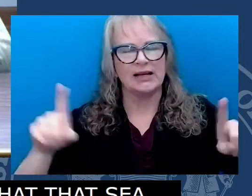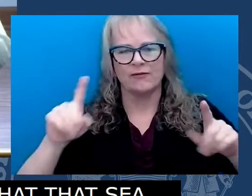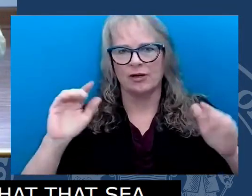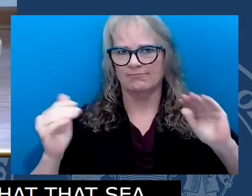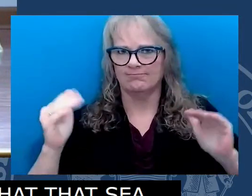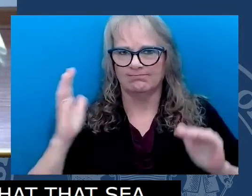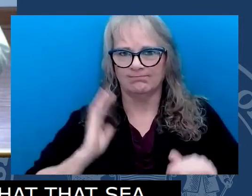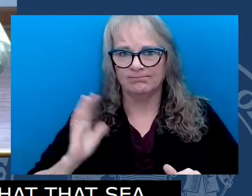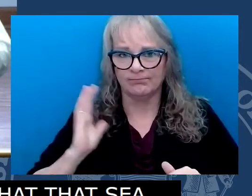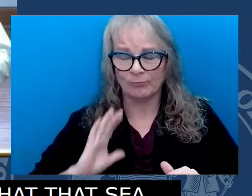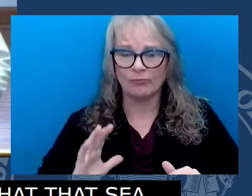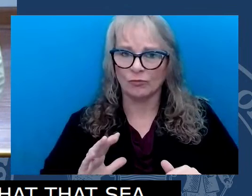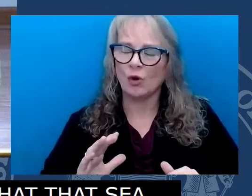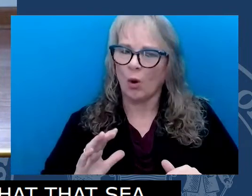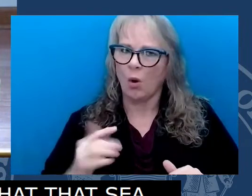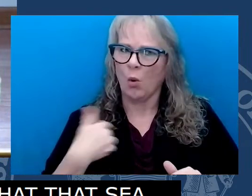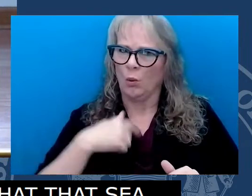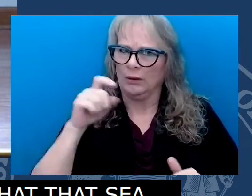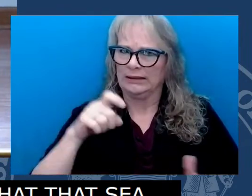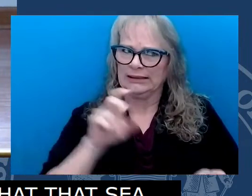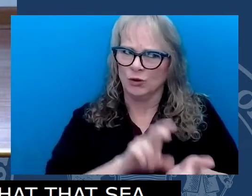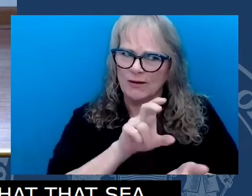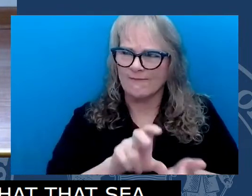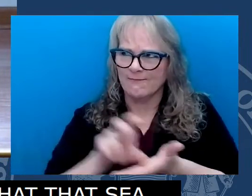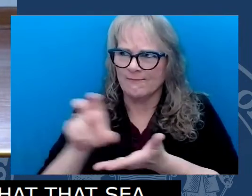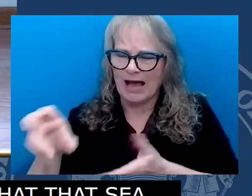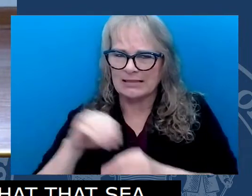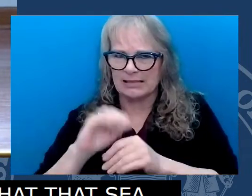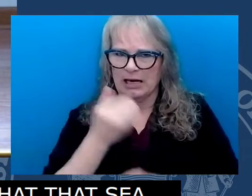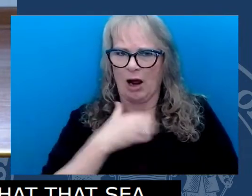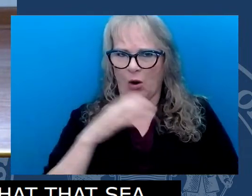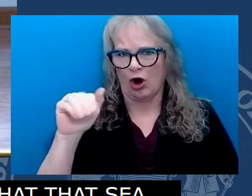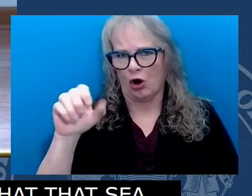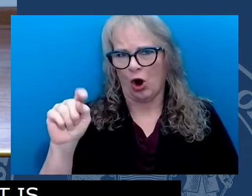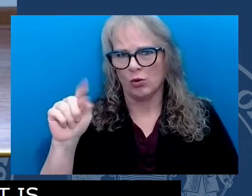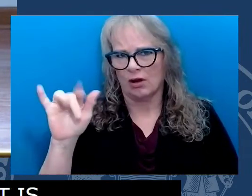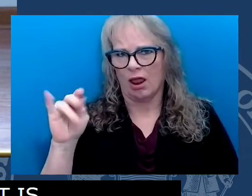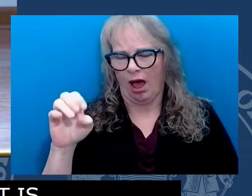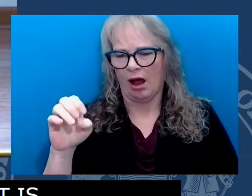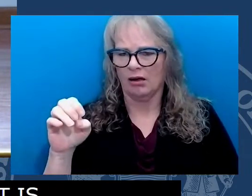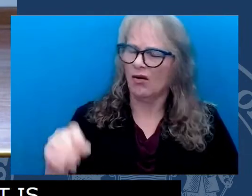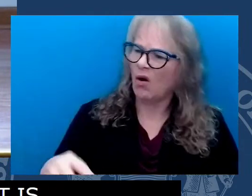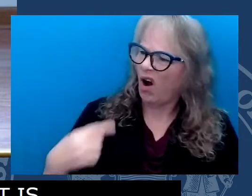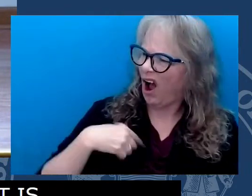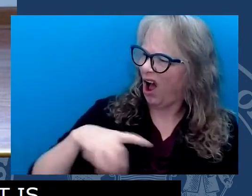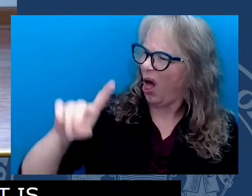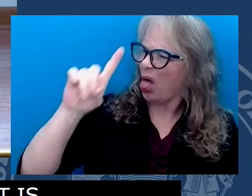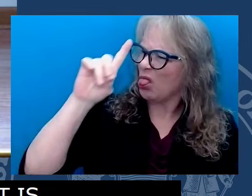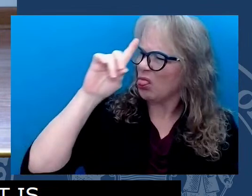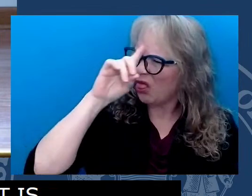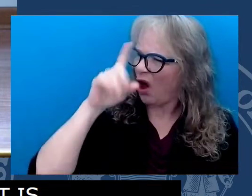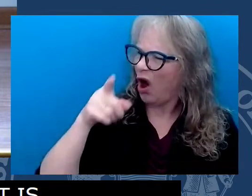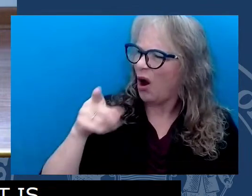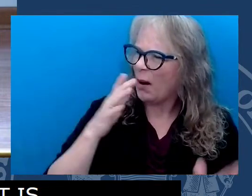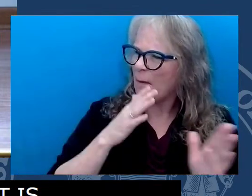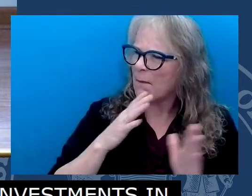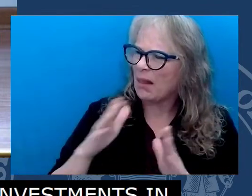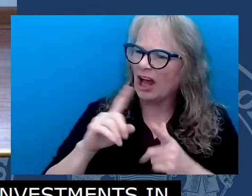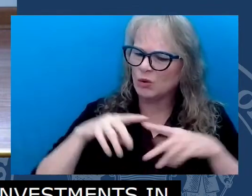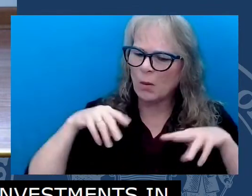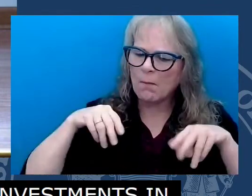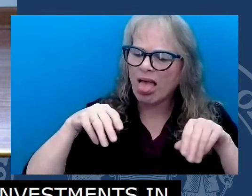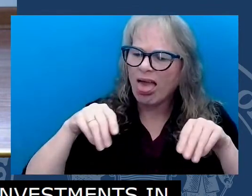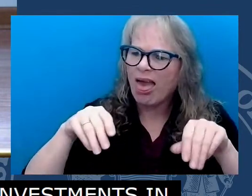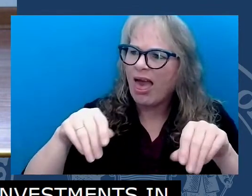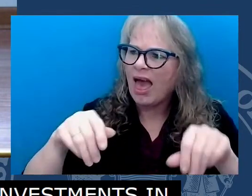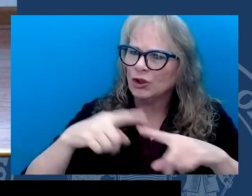so investments in that coastline. I thought there was a while ago plantings at the dunes to keep them.